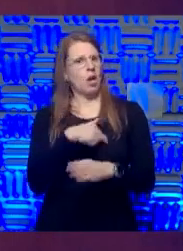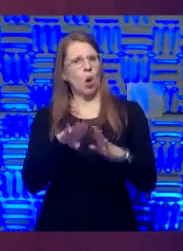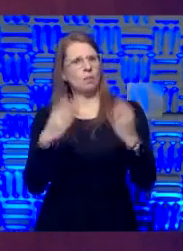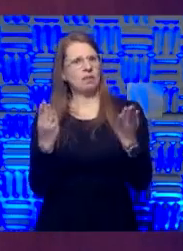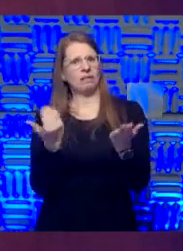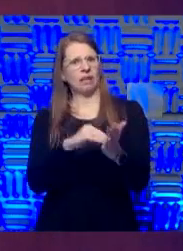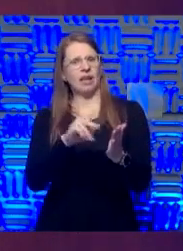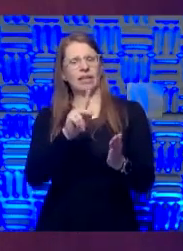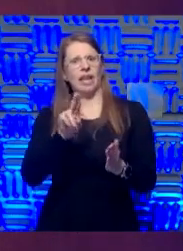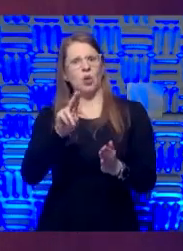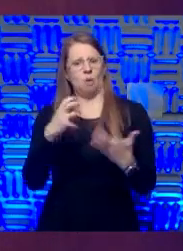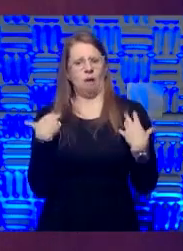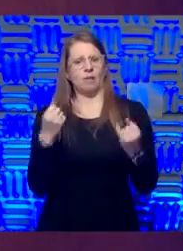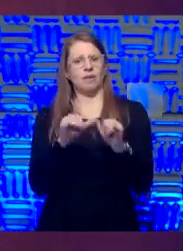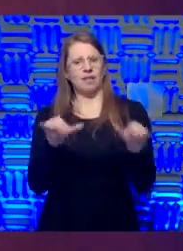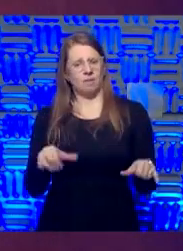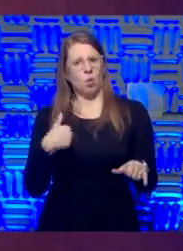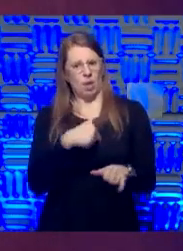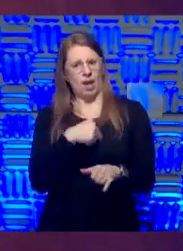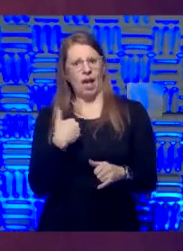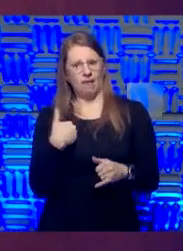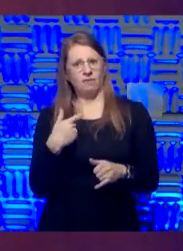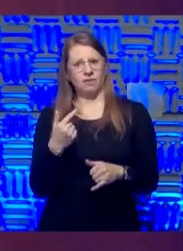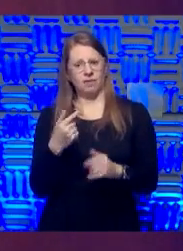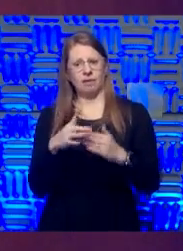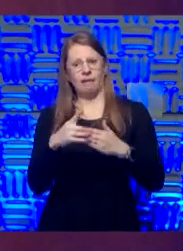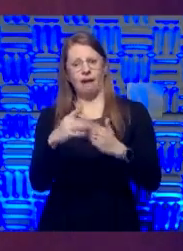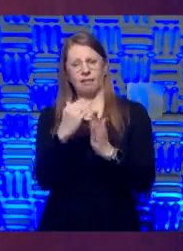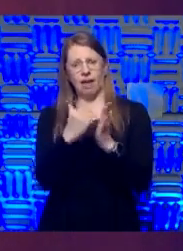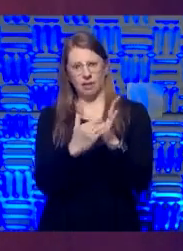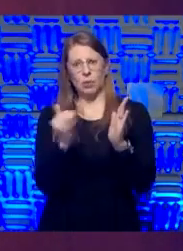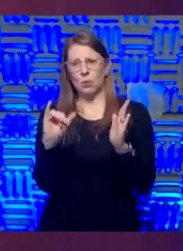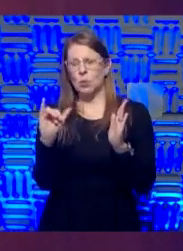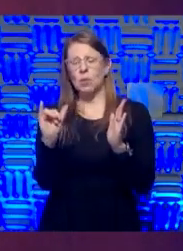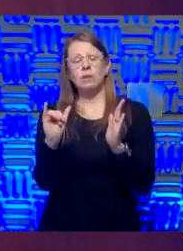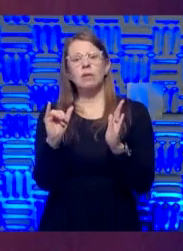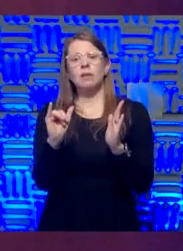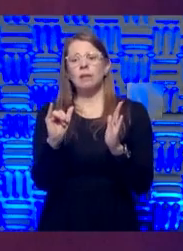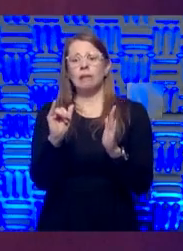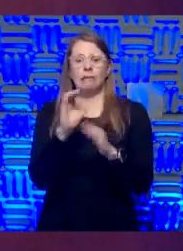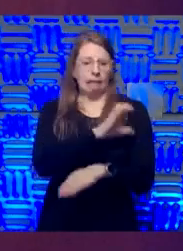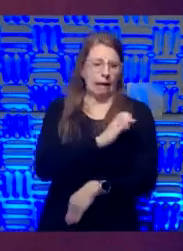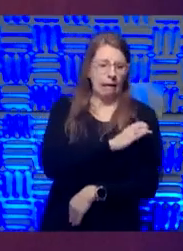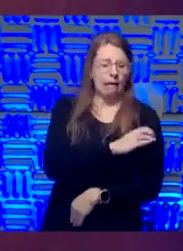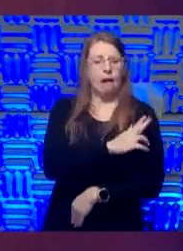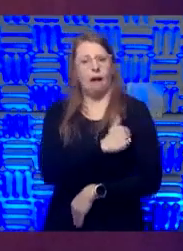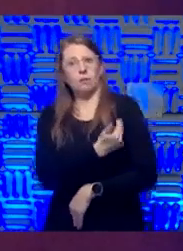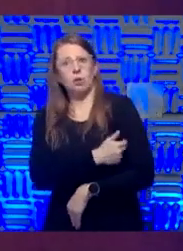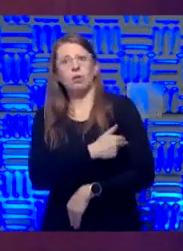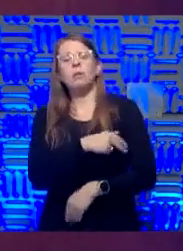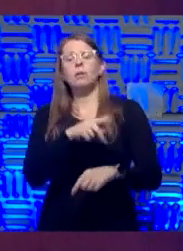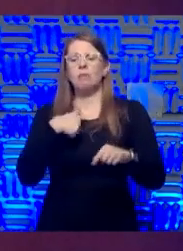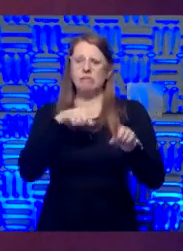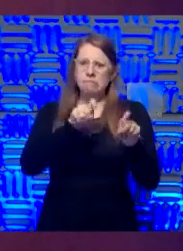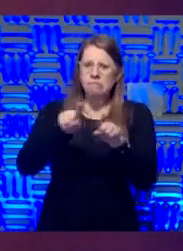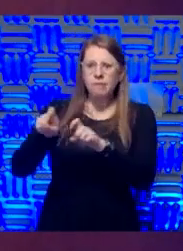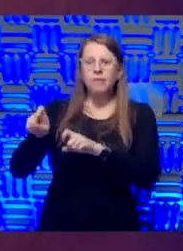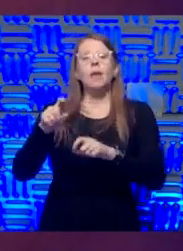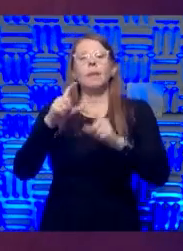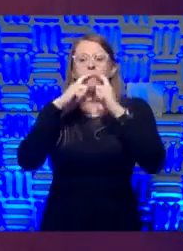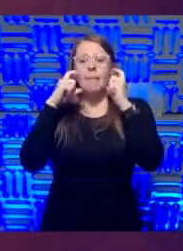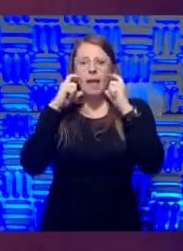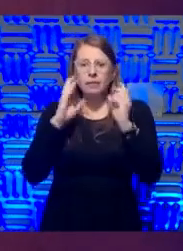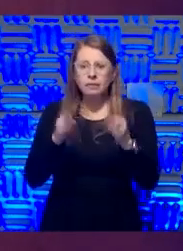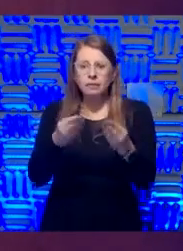but obviously we have guidelines too, and it's no different than the clinic, the hospital. We're being very careful, screening and wearing masks as we care